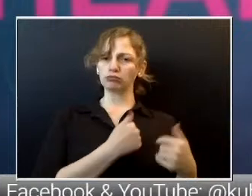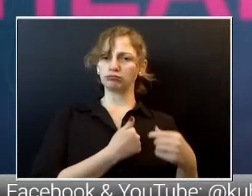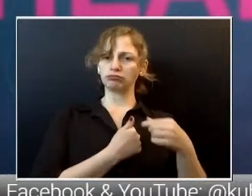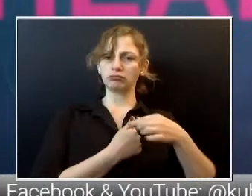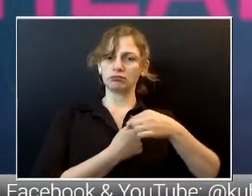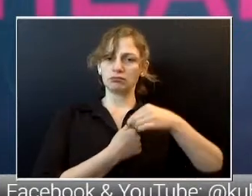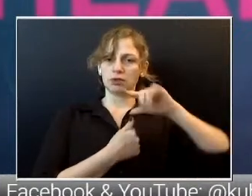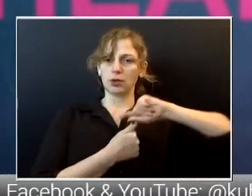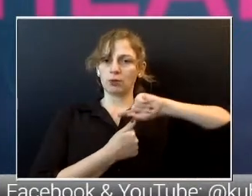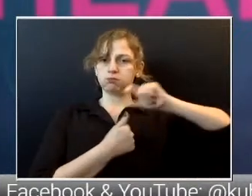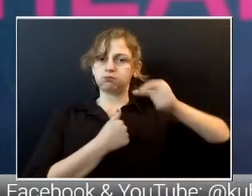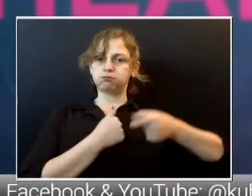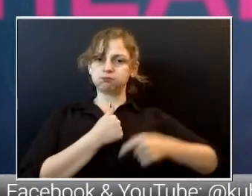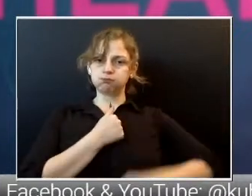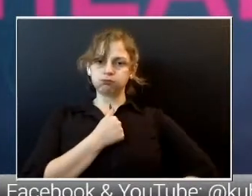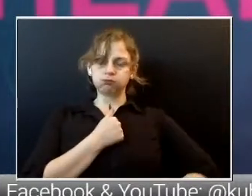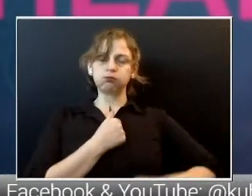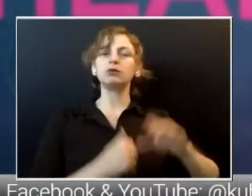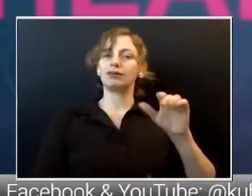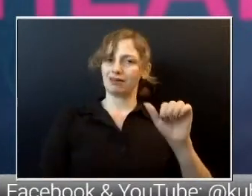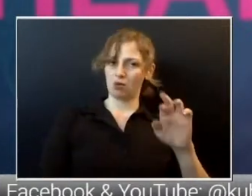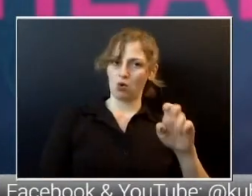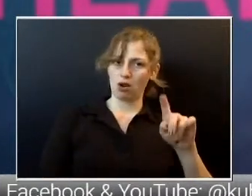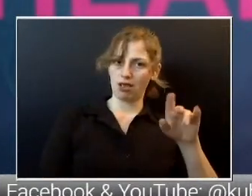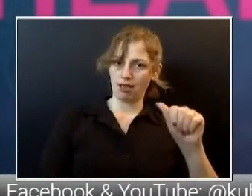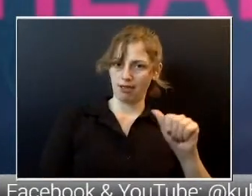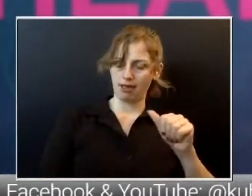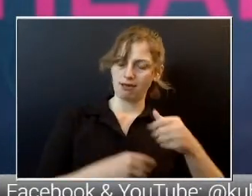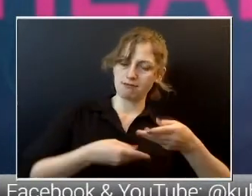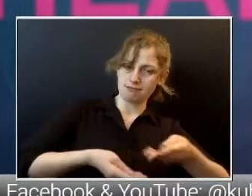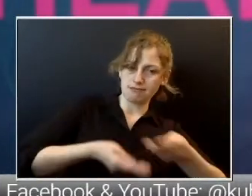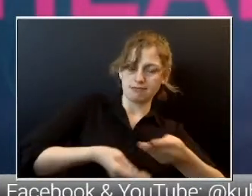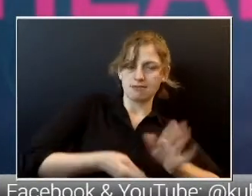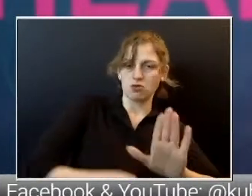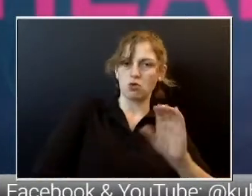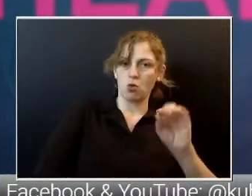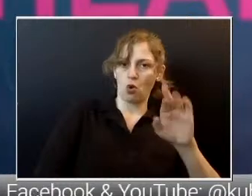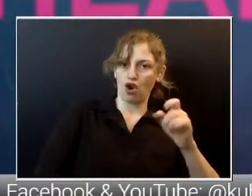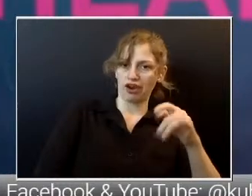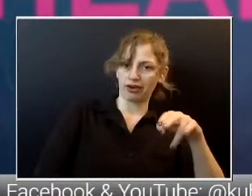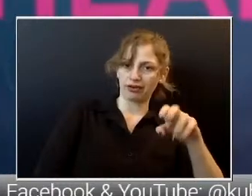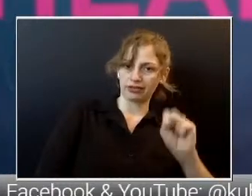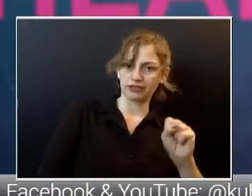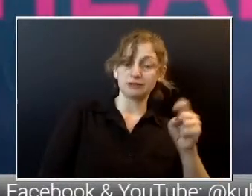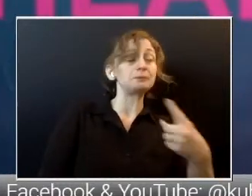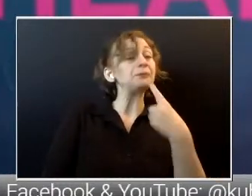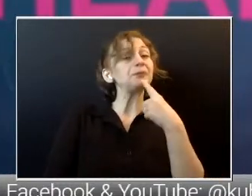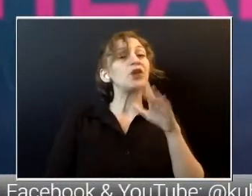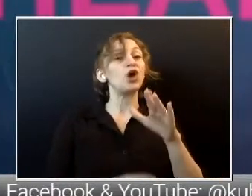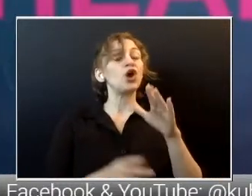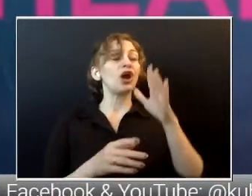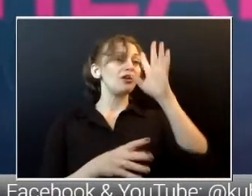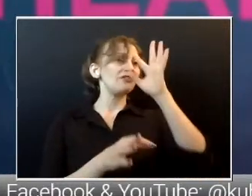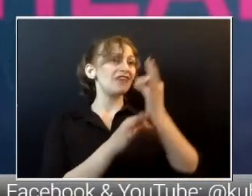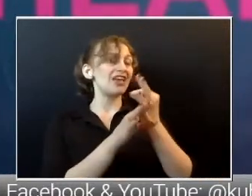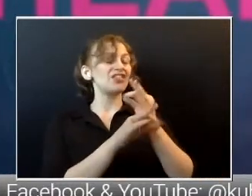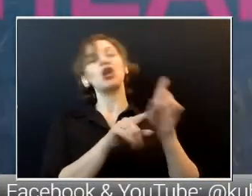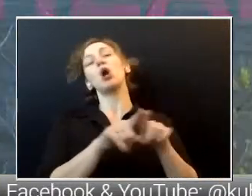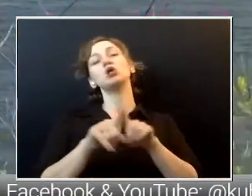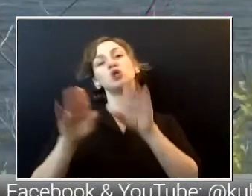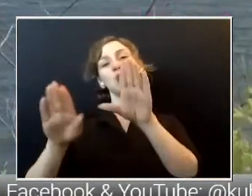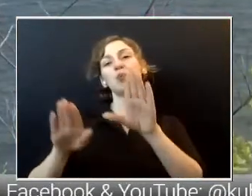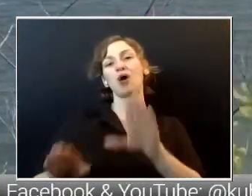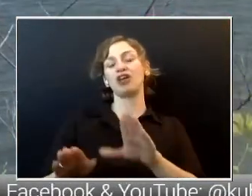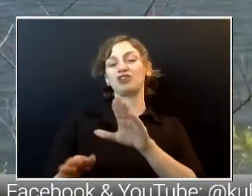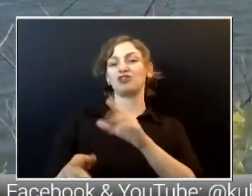her amazing team right here at the University of Kansas Health System that helped her survive. Janine Kiesling shows us.